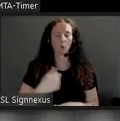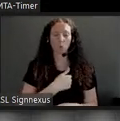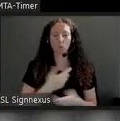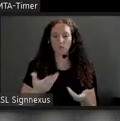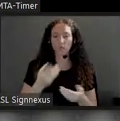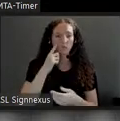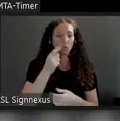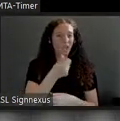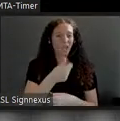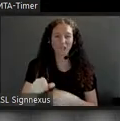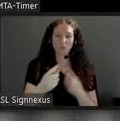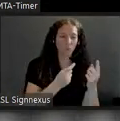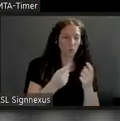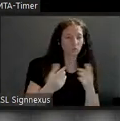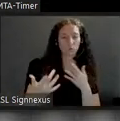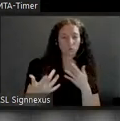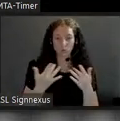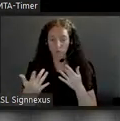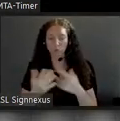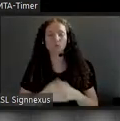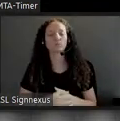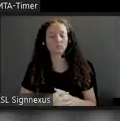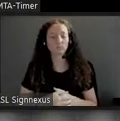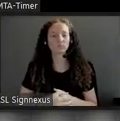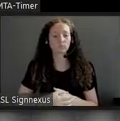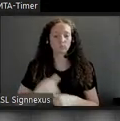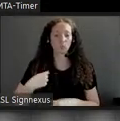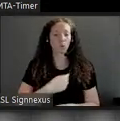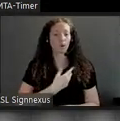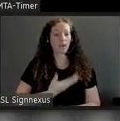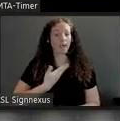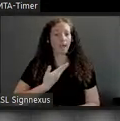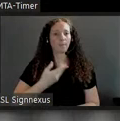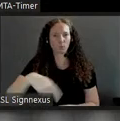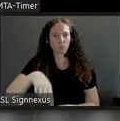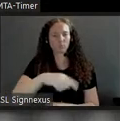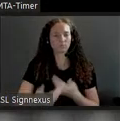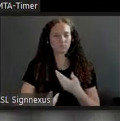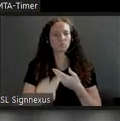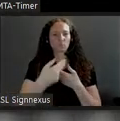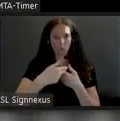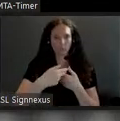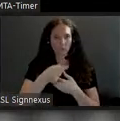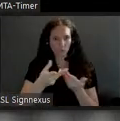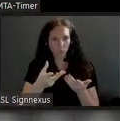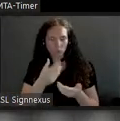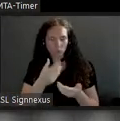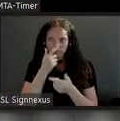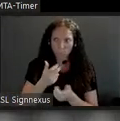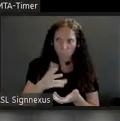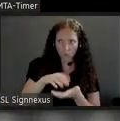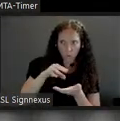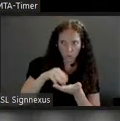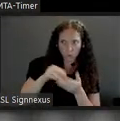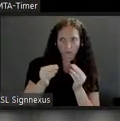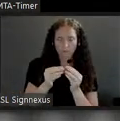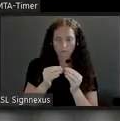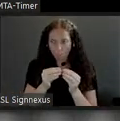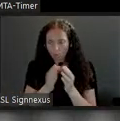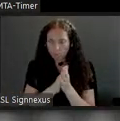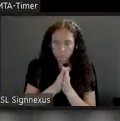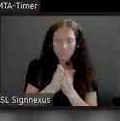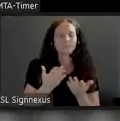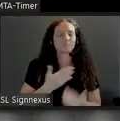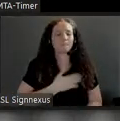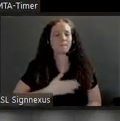So, you know, we're very grateful that you came out and that you want to learn more. So please feel free to stay engaged.